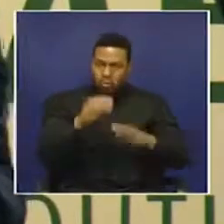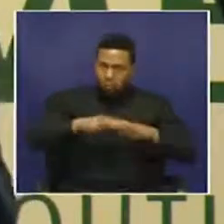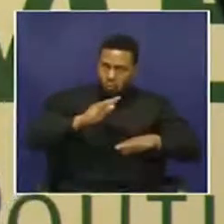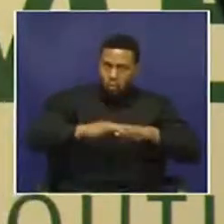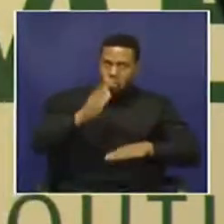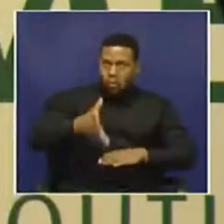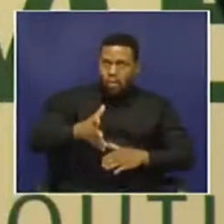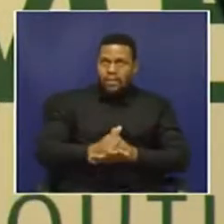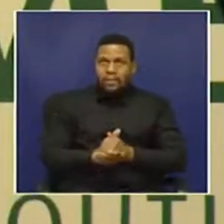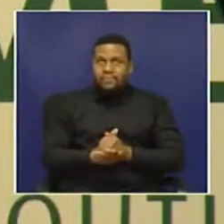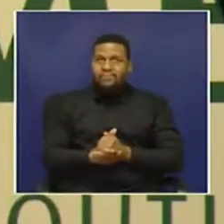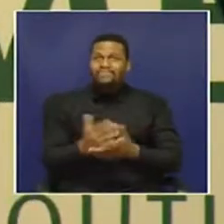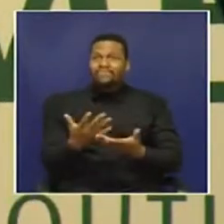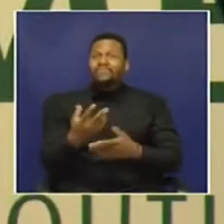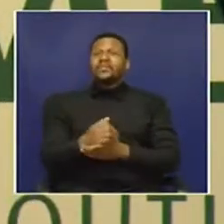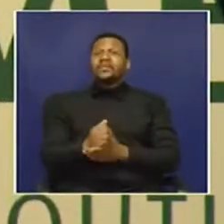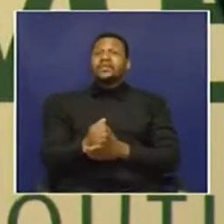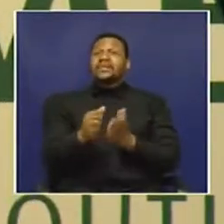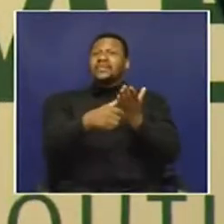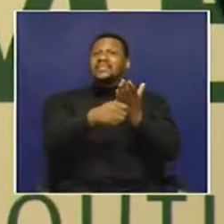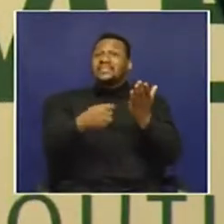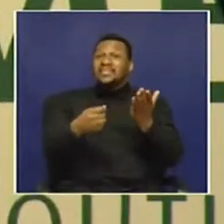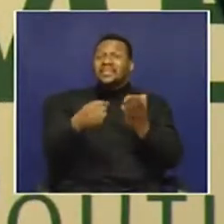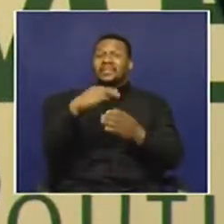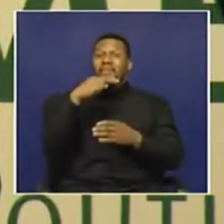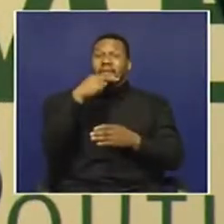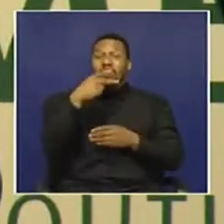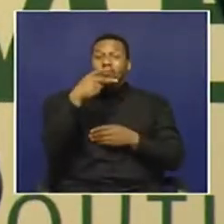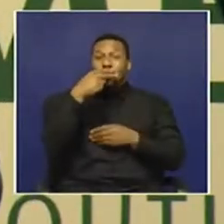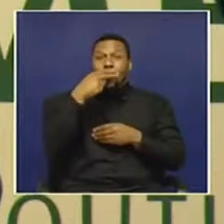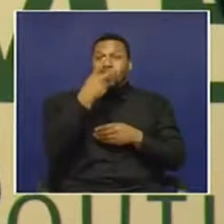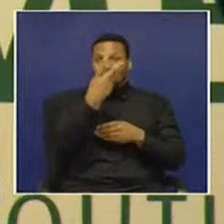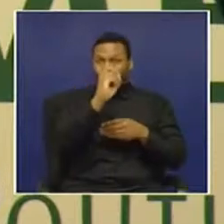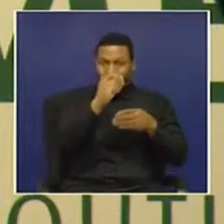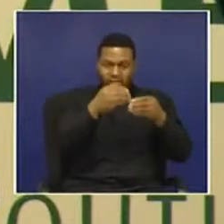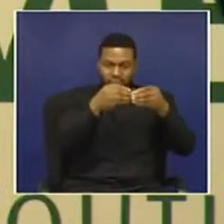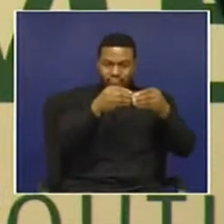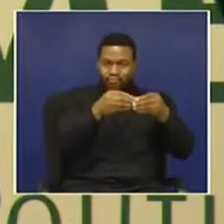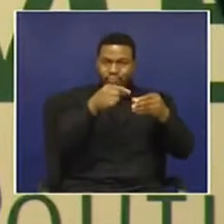a tax of 20 pack of cigarettes rises from